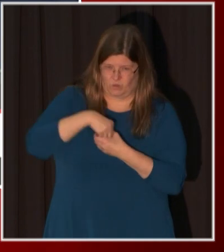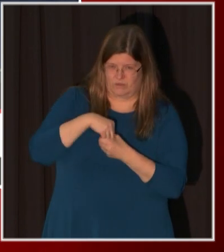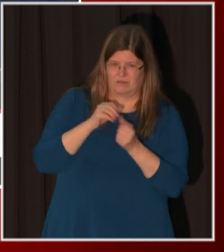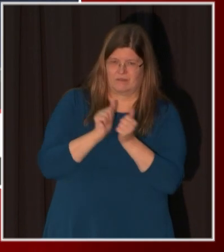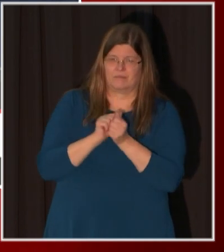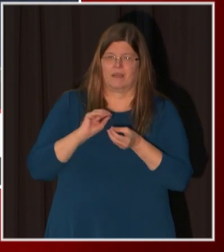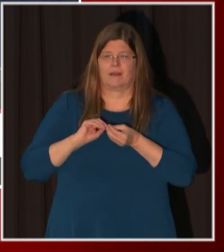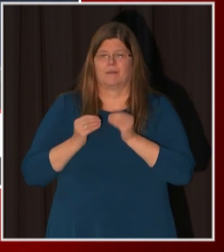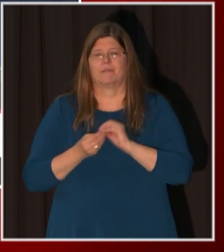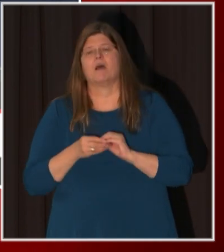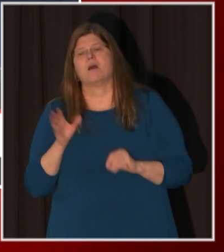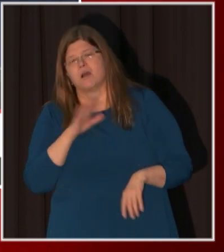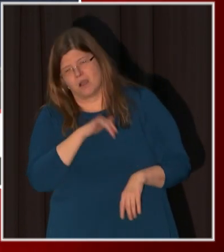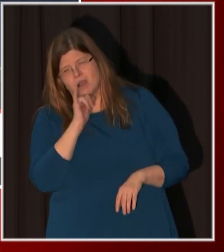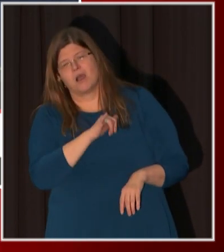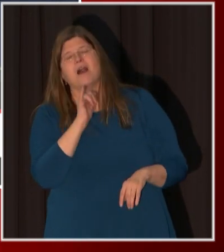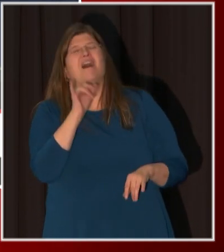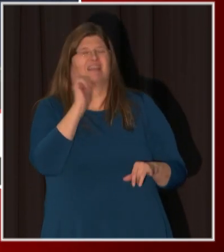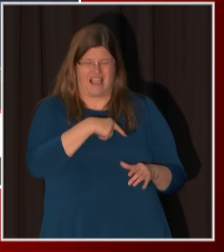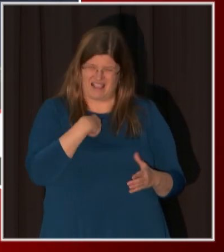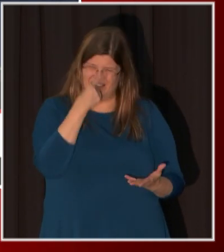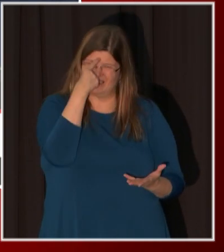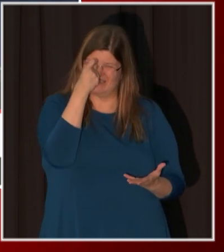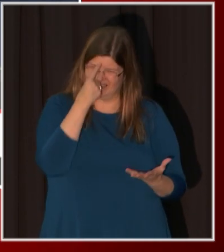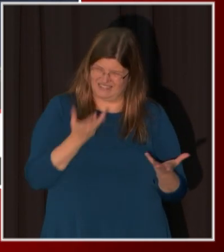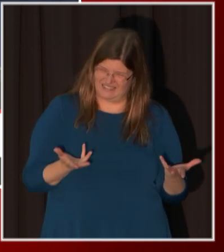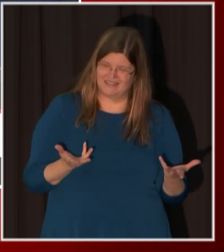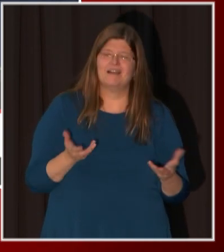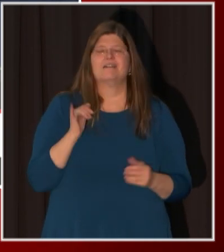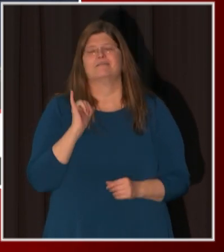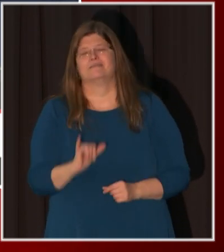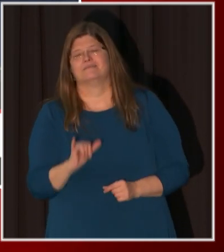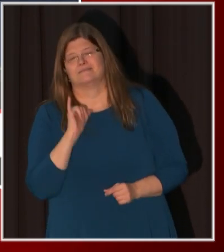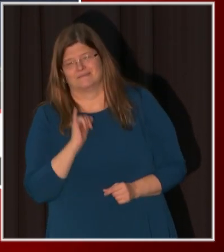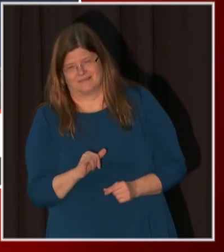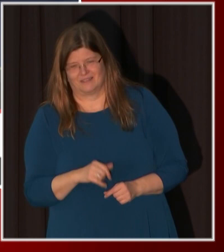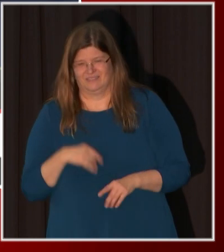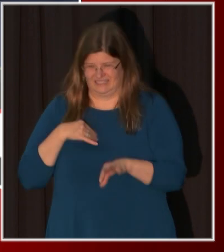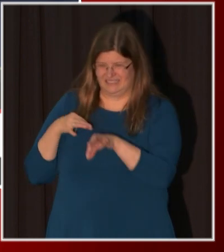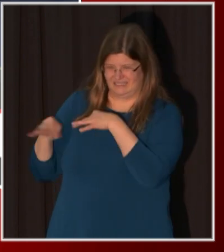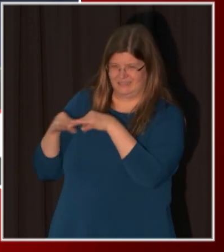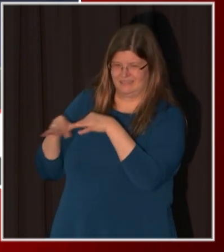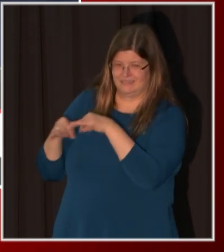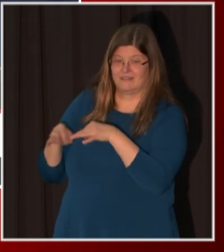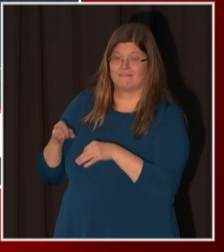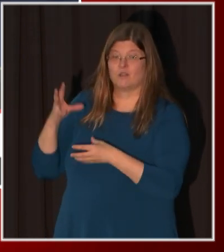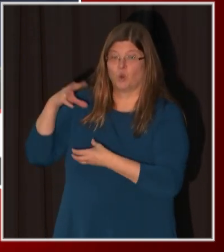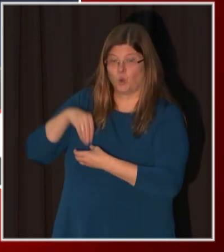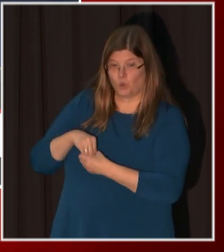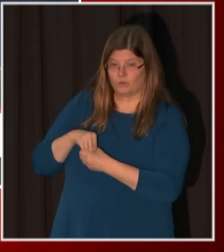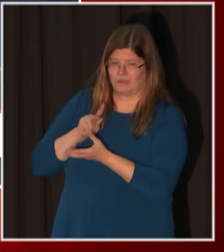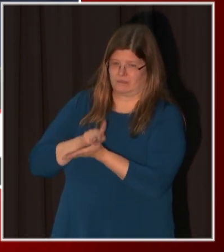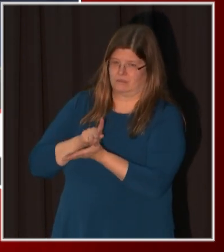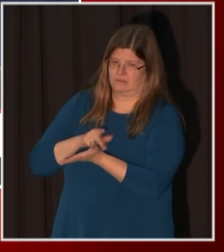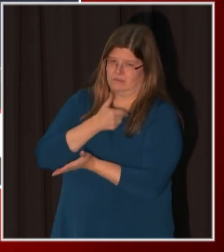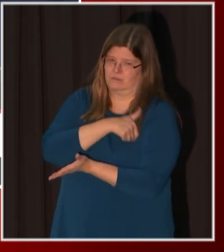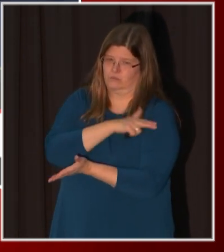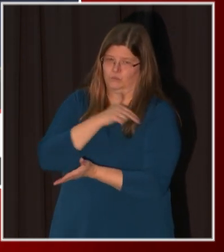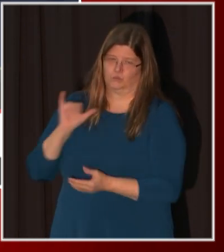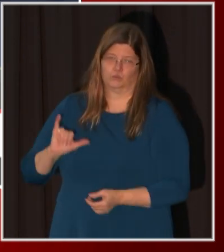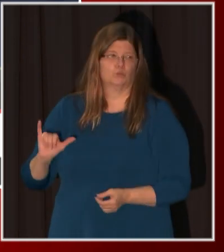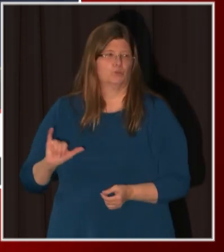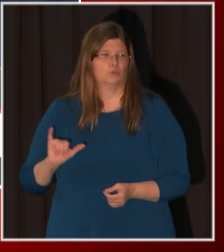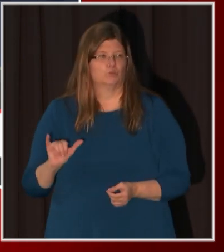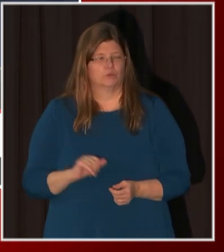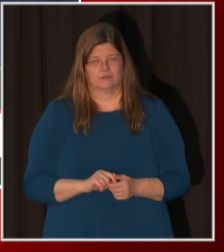That's okay. I saw, I saw your head going. I want to make sure we classify. Yeah. Can we get this part of hospitals